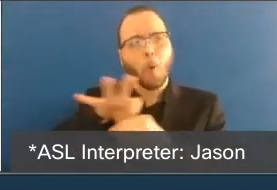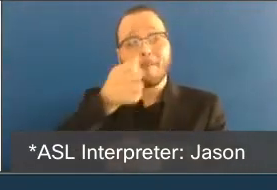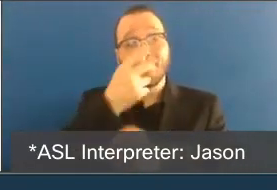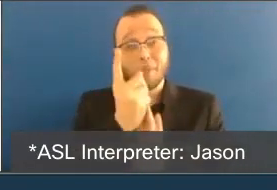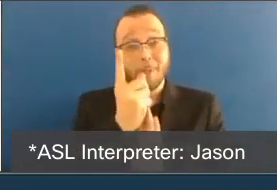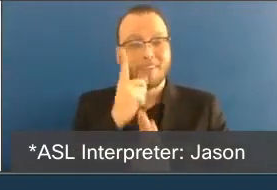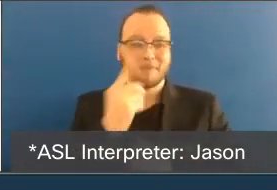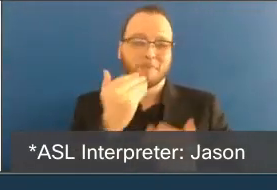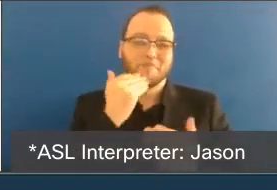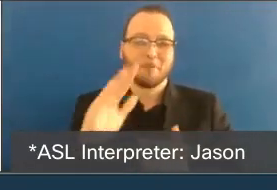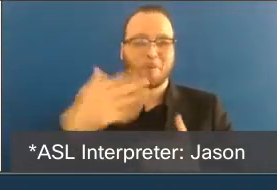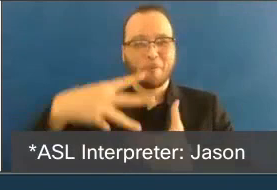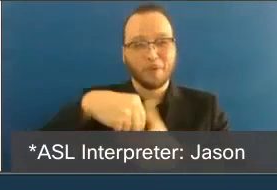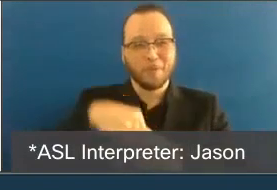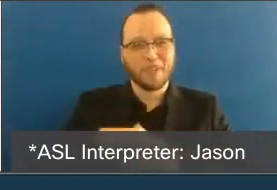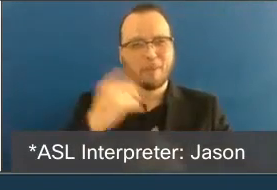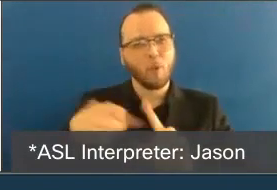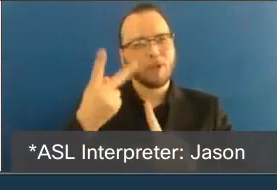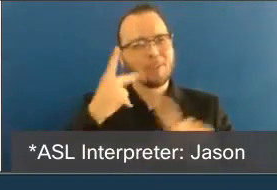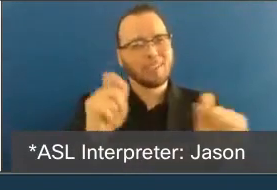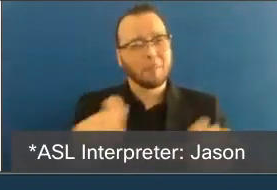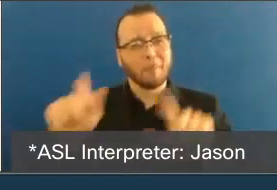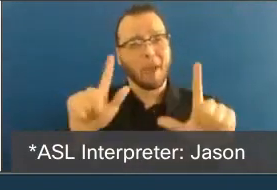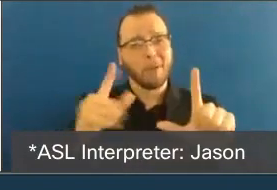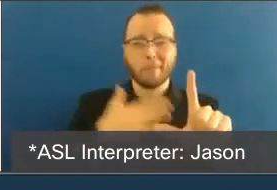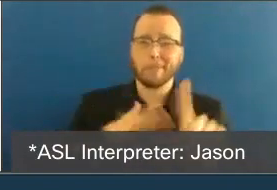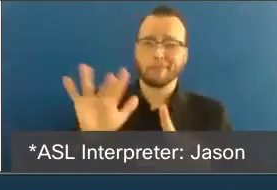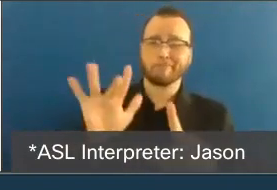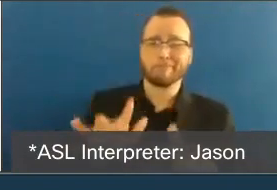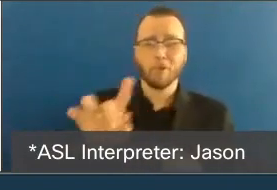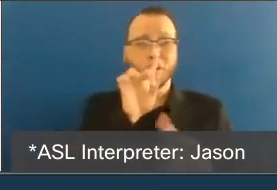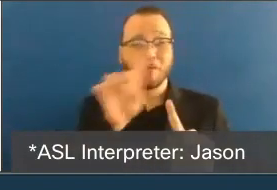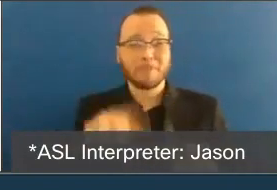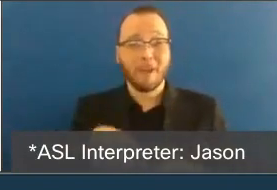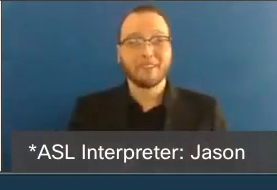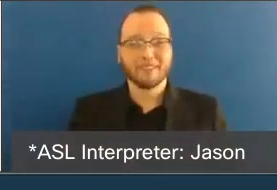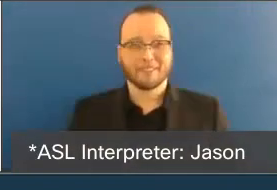participation. When you see the poll pop up on your screen, please enter your responses.